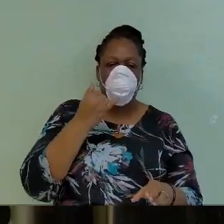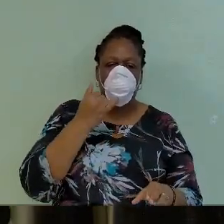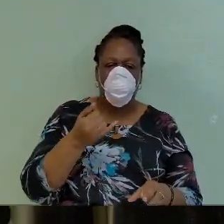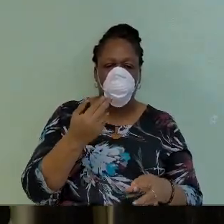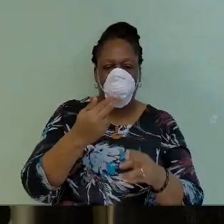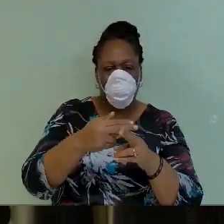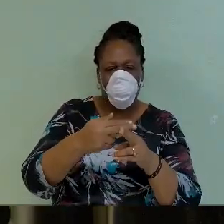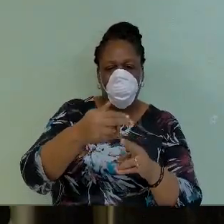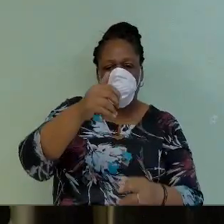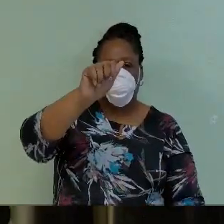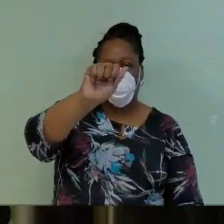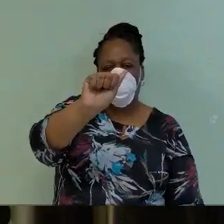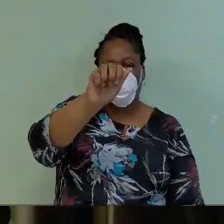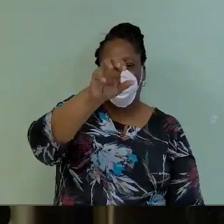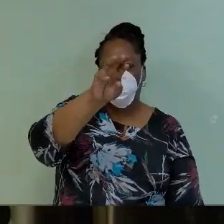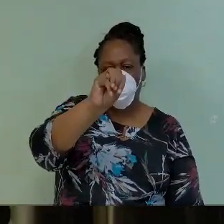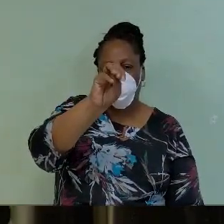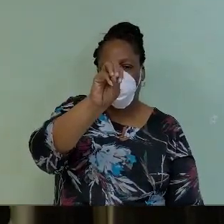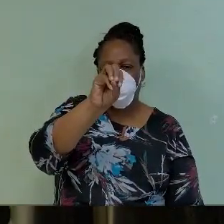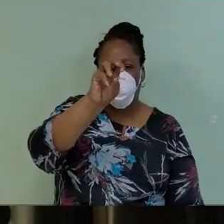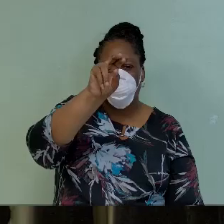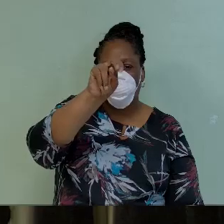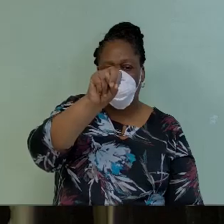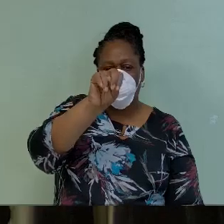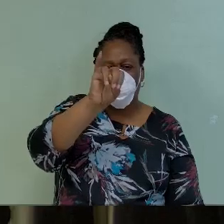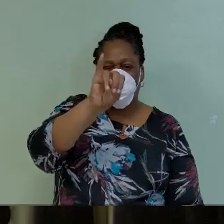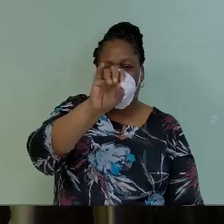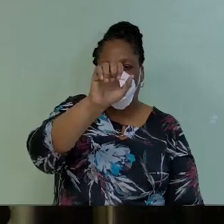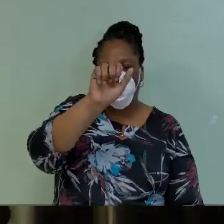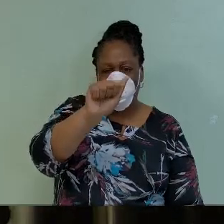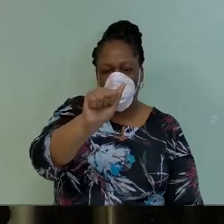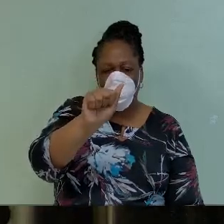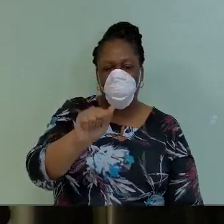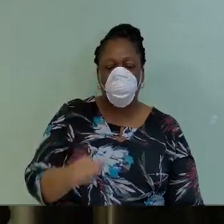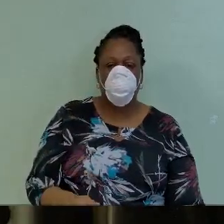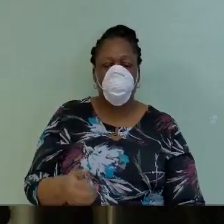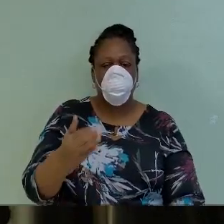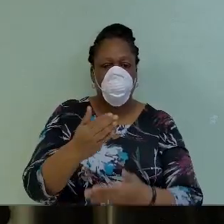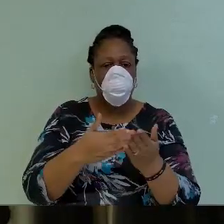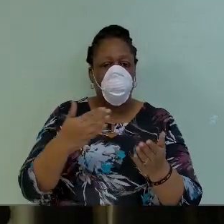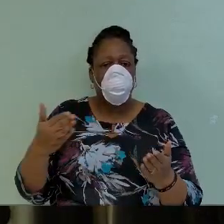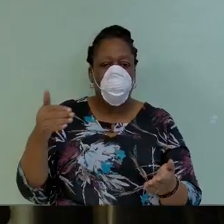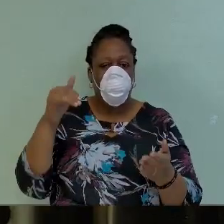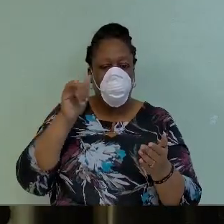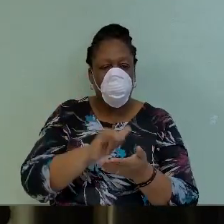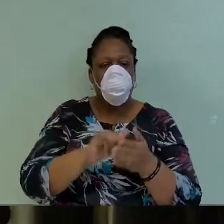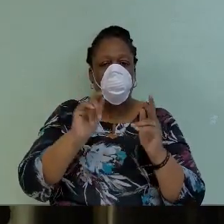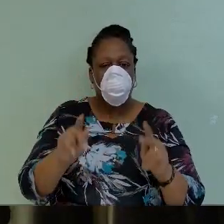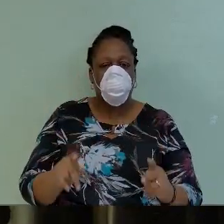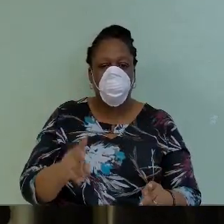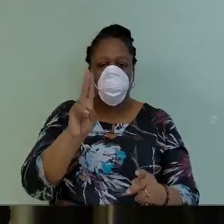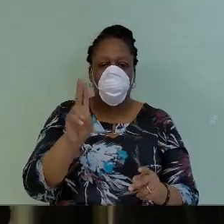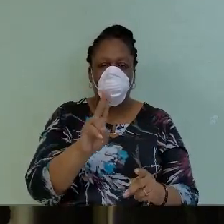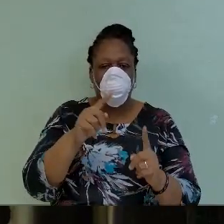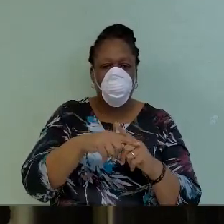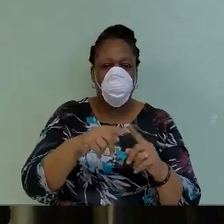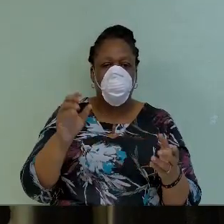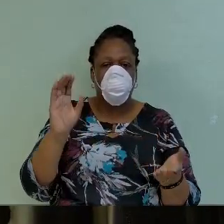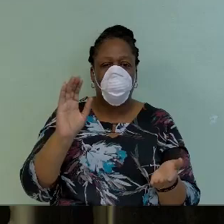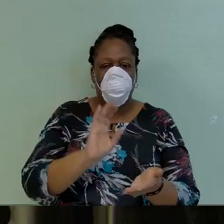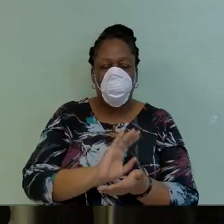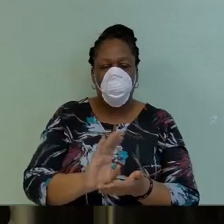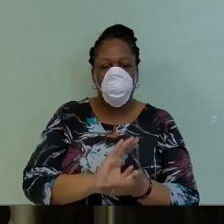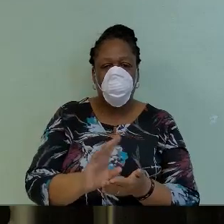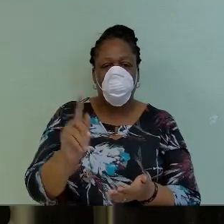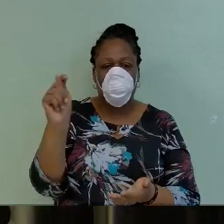using ammonia and you're using a bleach that contains the sodium hypochlorite, simply because if you